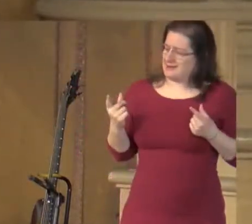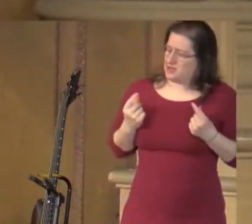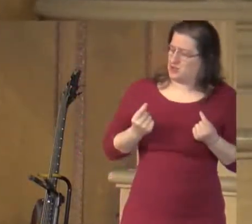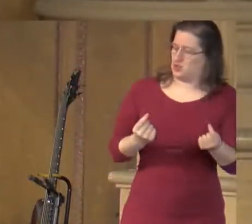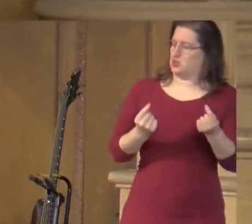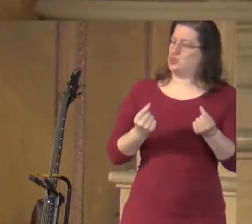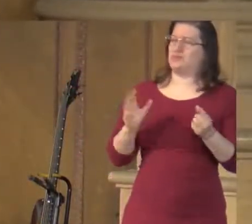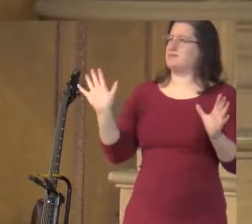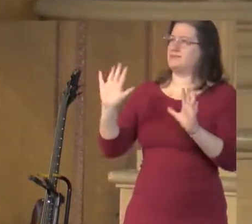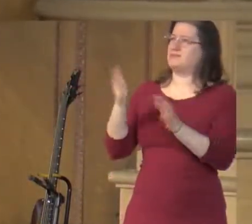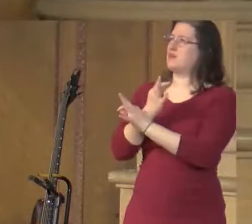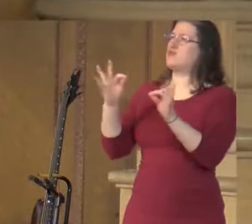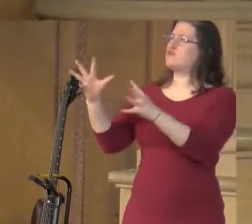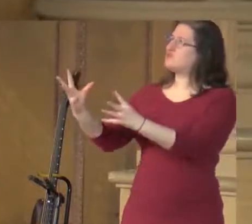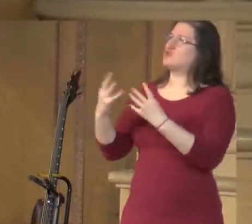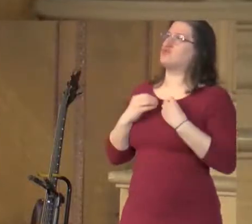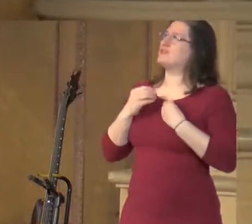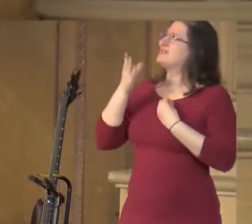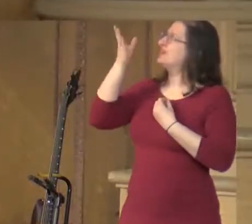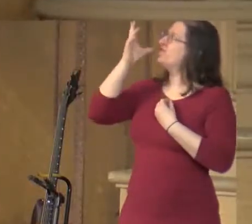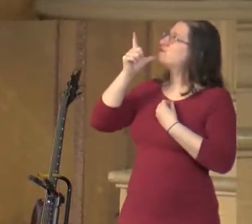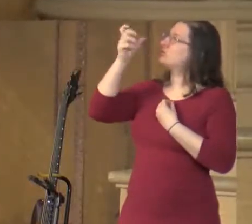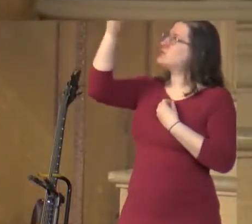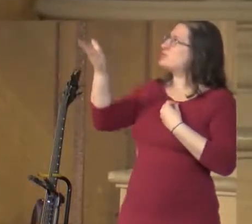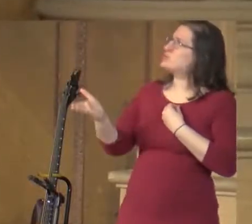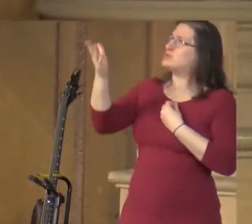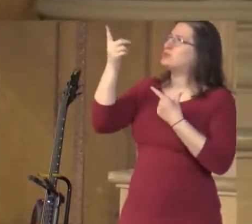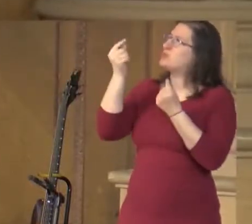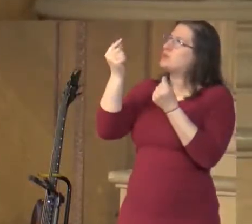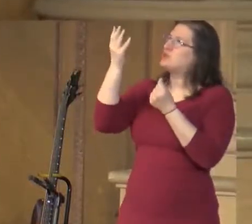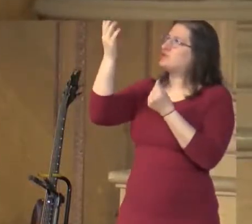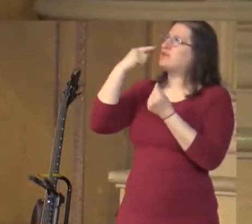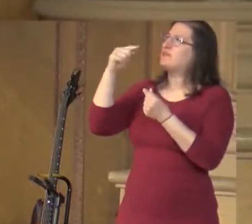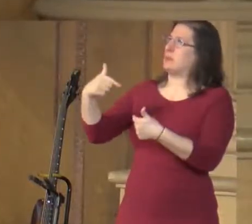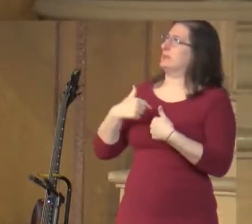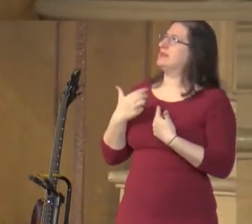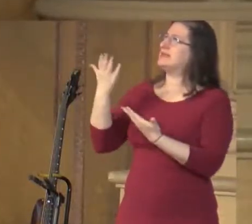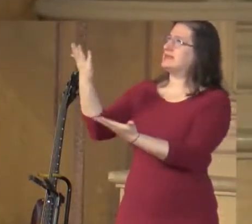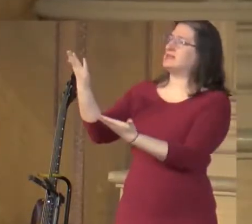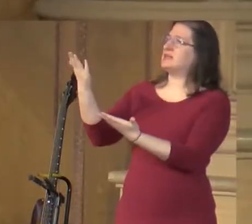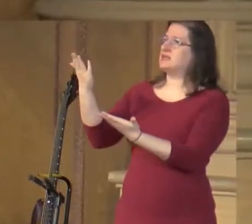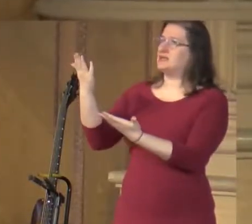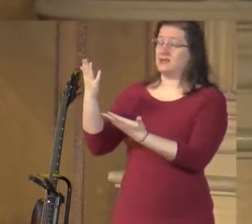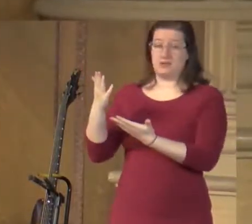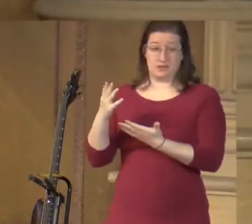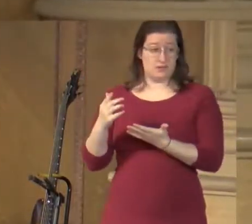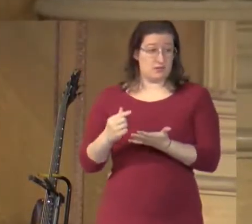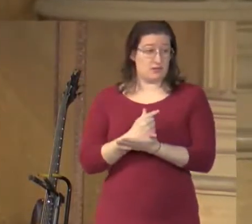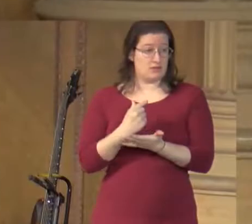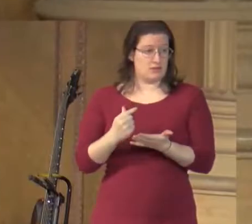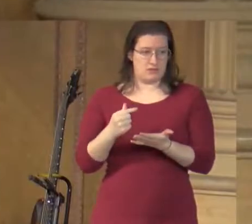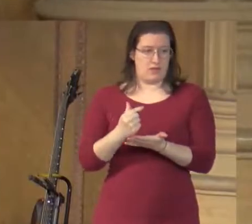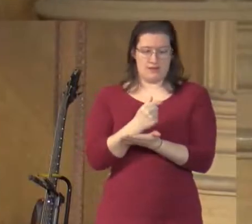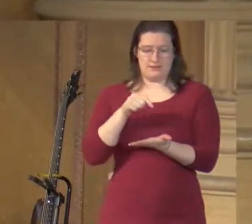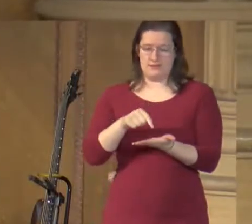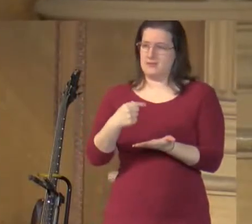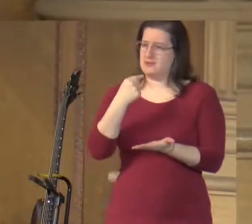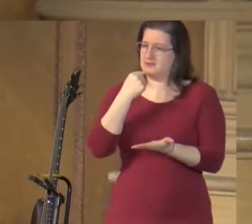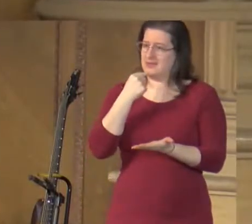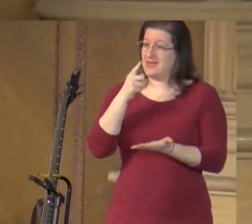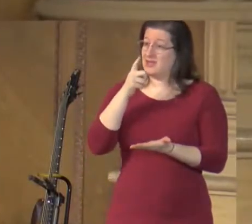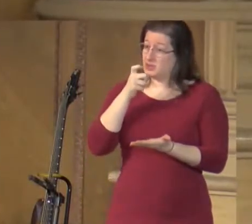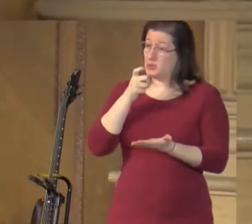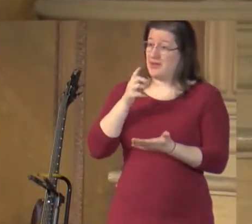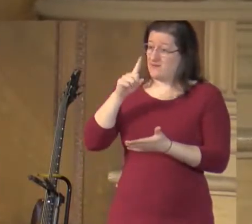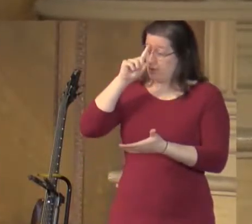freely receive who he is and what he's done for us and scripture says whoever believes in him will not perish but